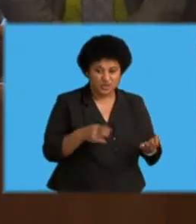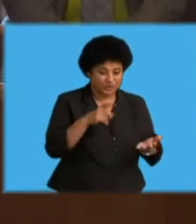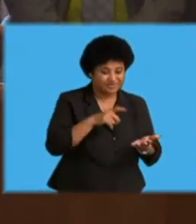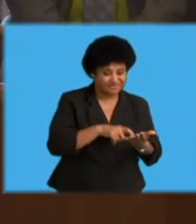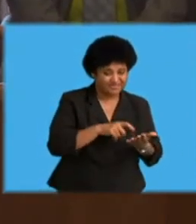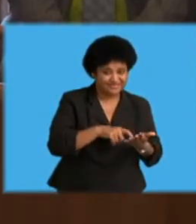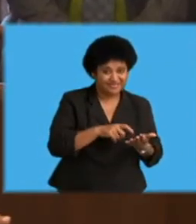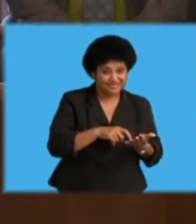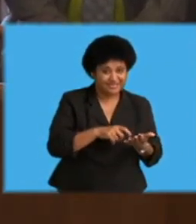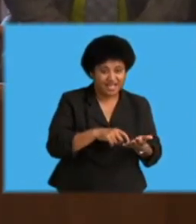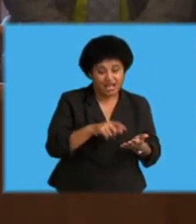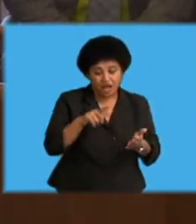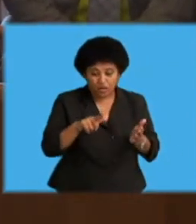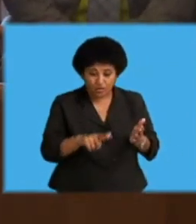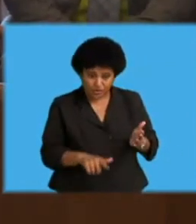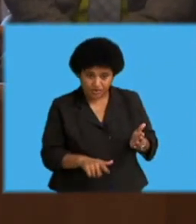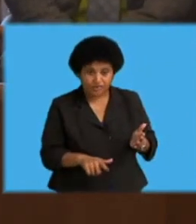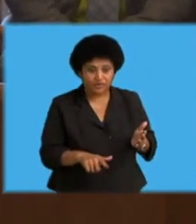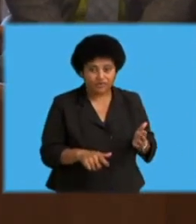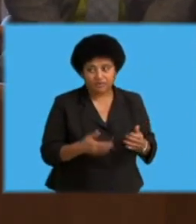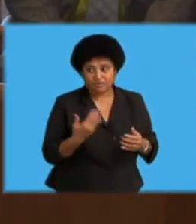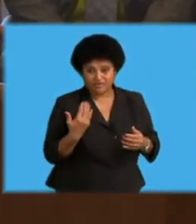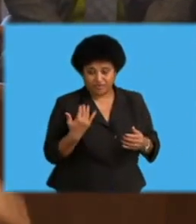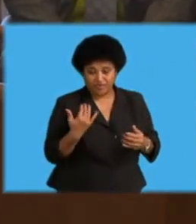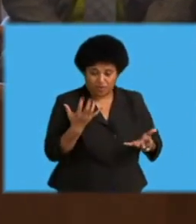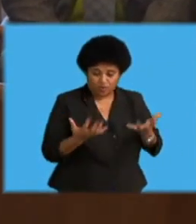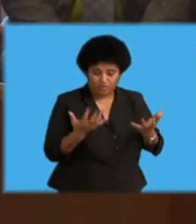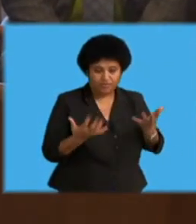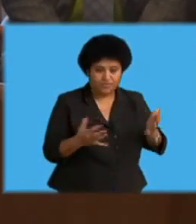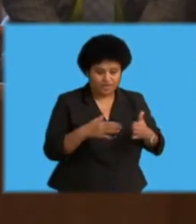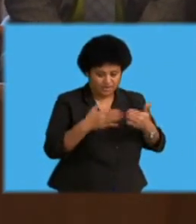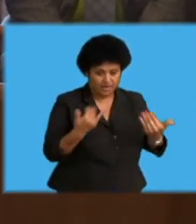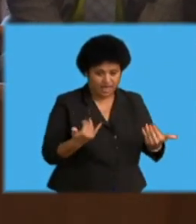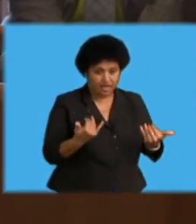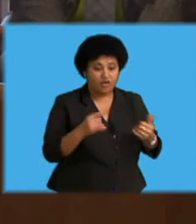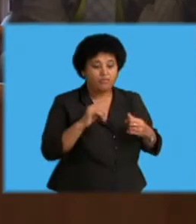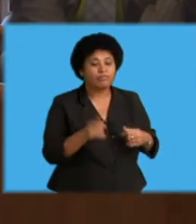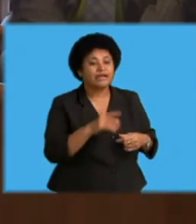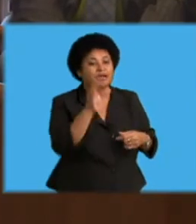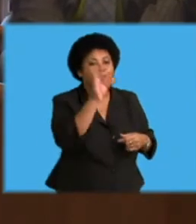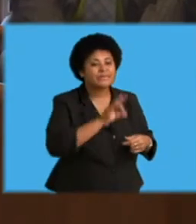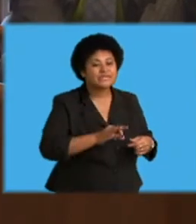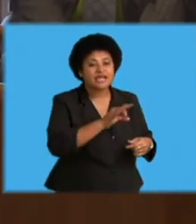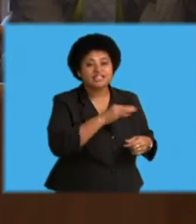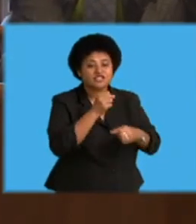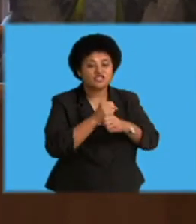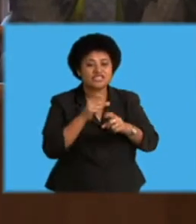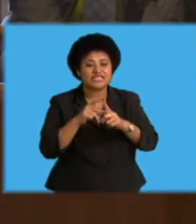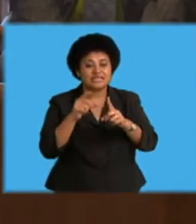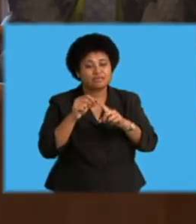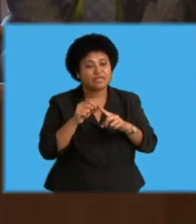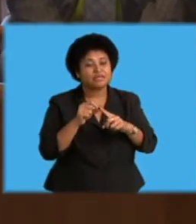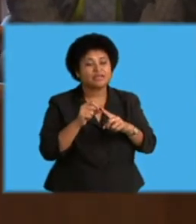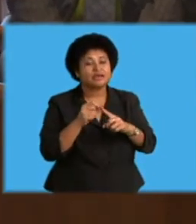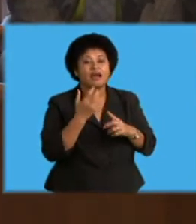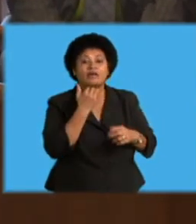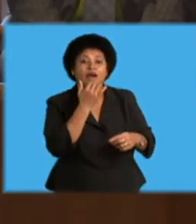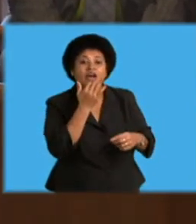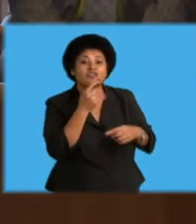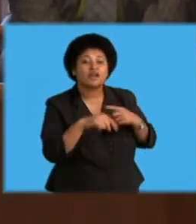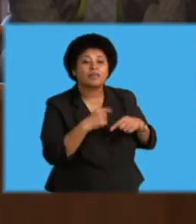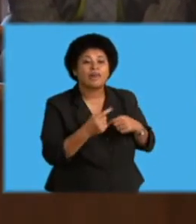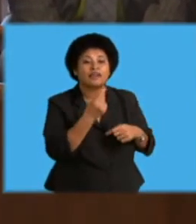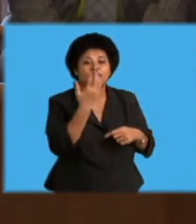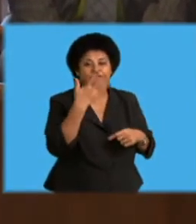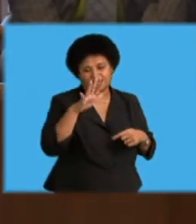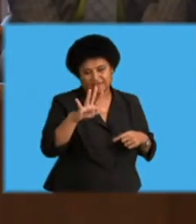terms was lower before than what it is now, as a percentage of GDP, it was about 55%. That's what they don't